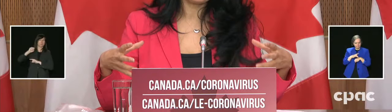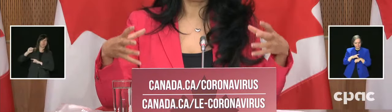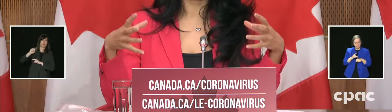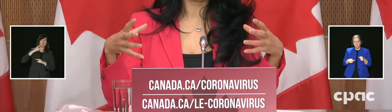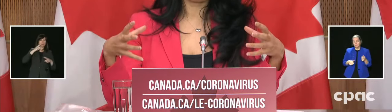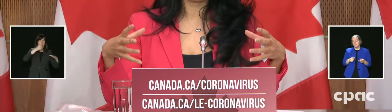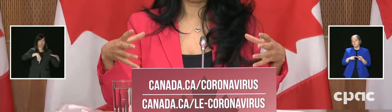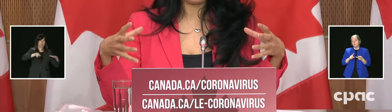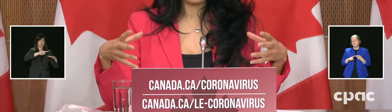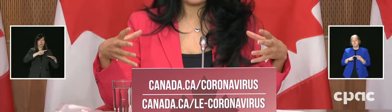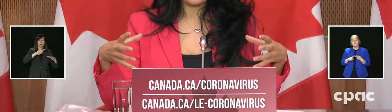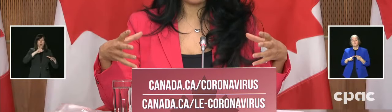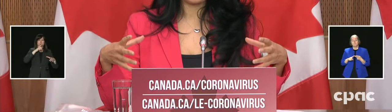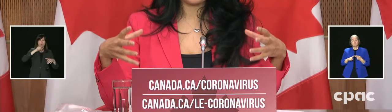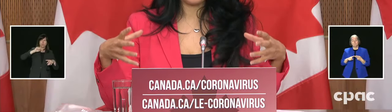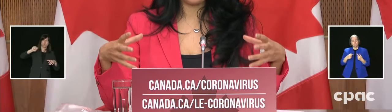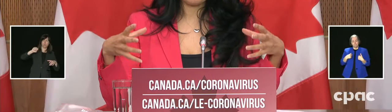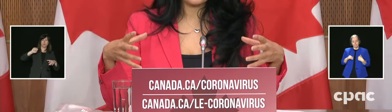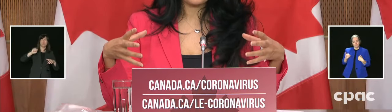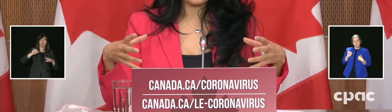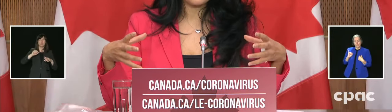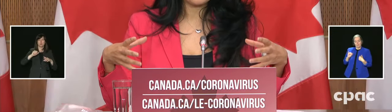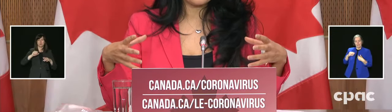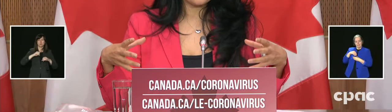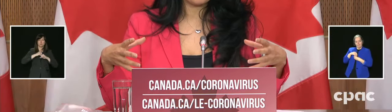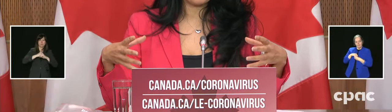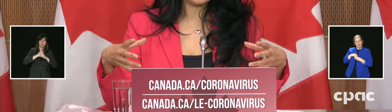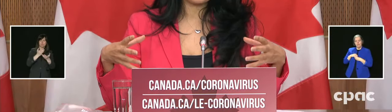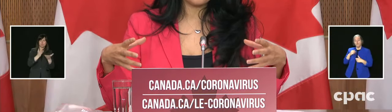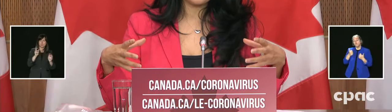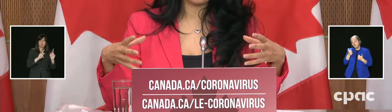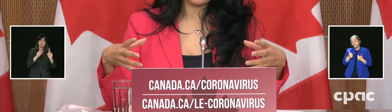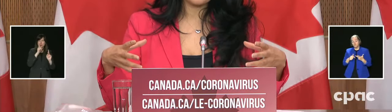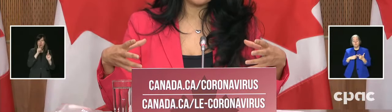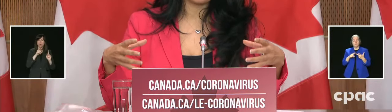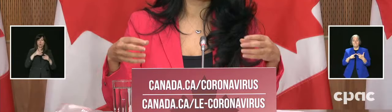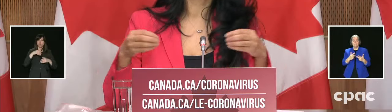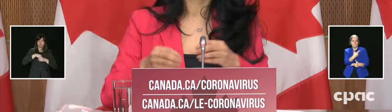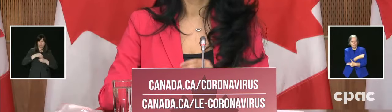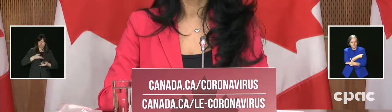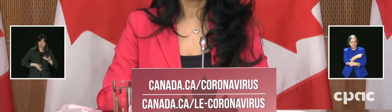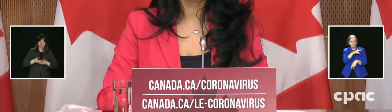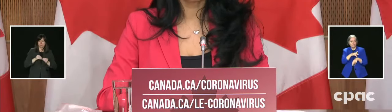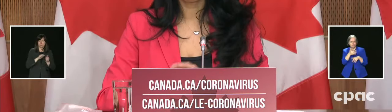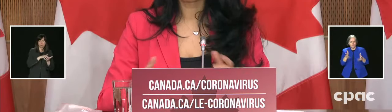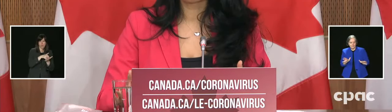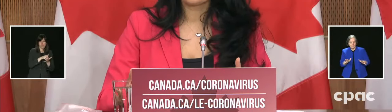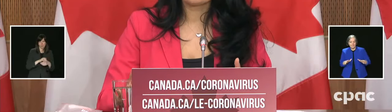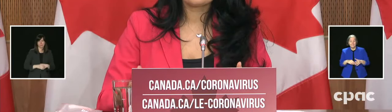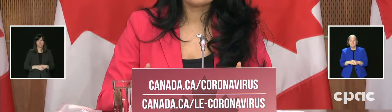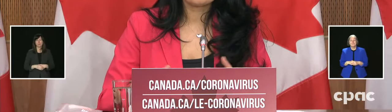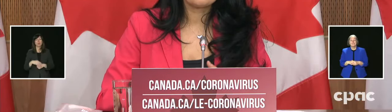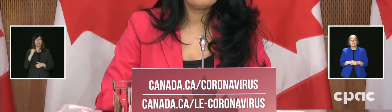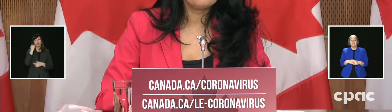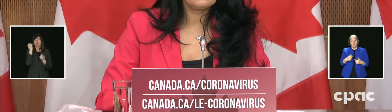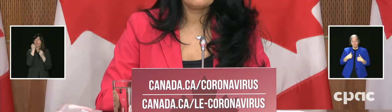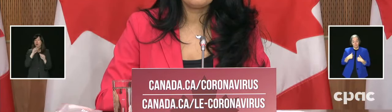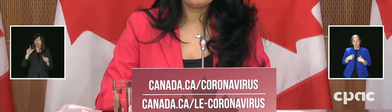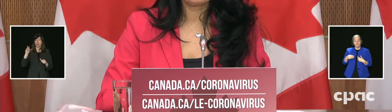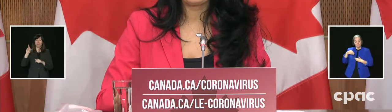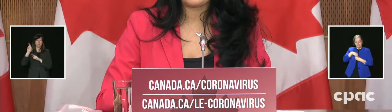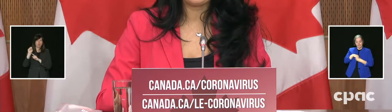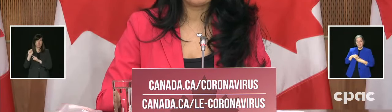pack, and the people that have the immunity protecting the people that are potentially weaker and don't. If you look at all viruses, herd